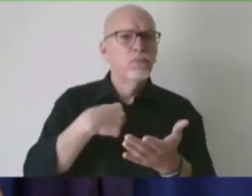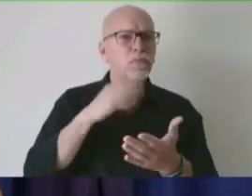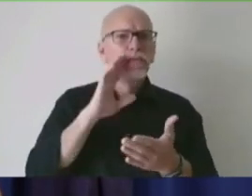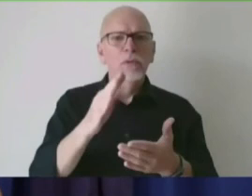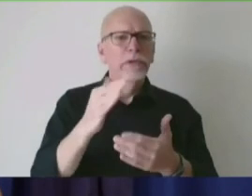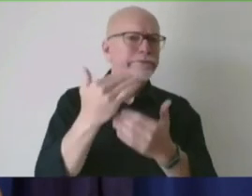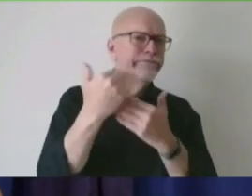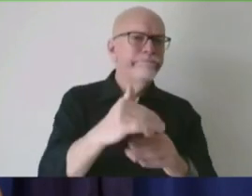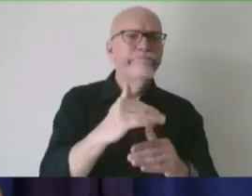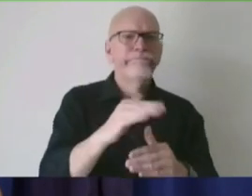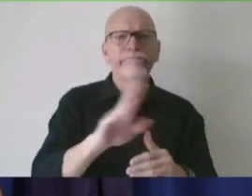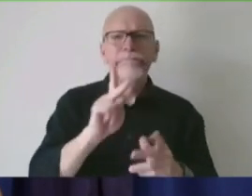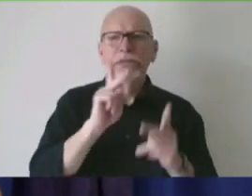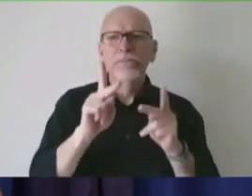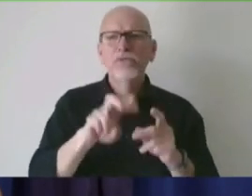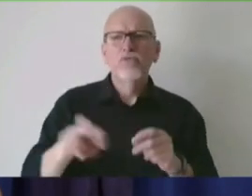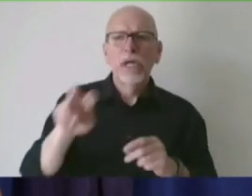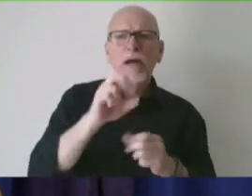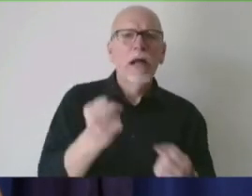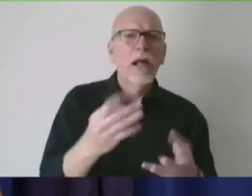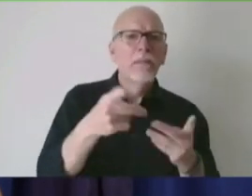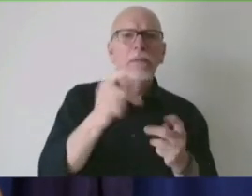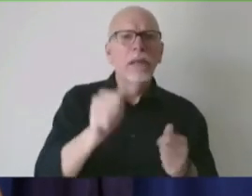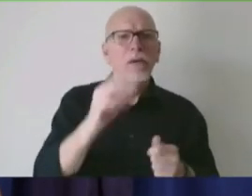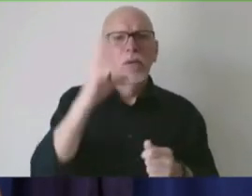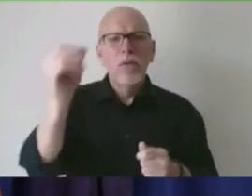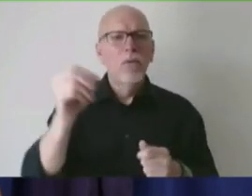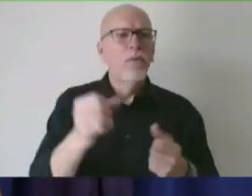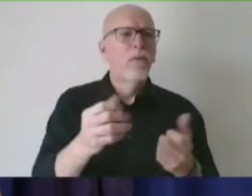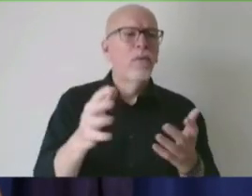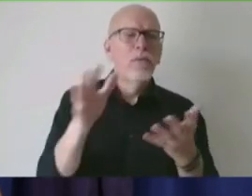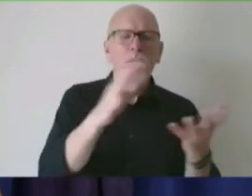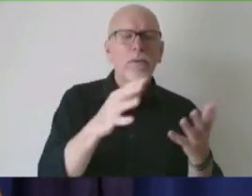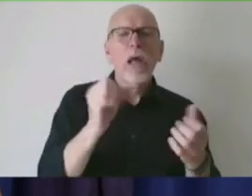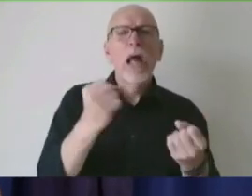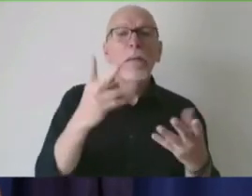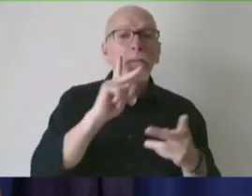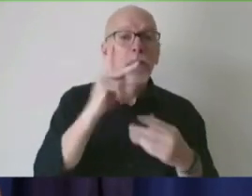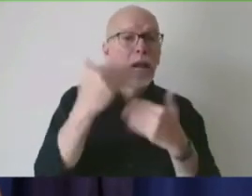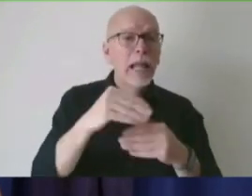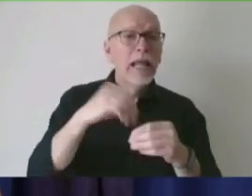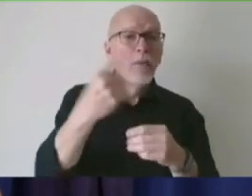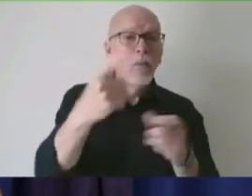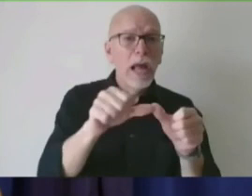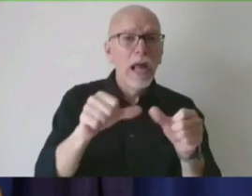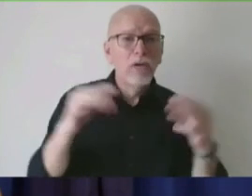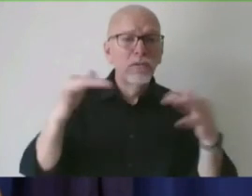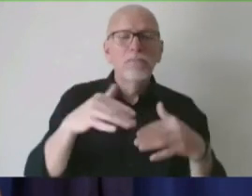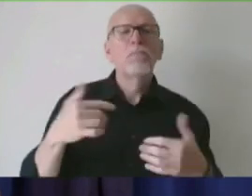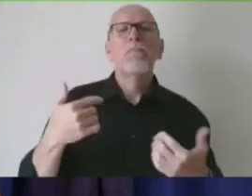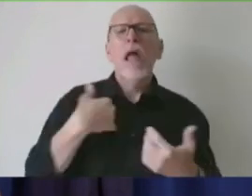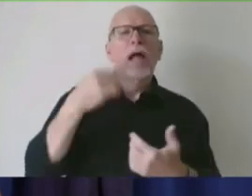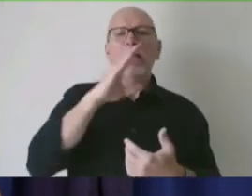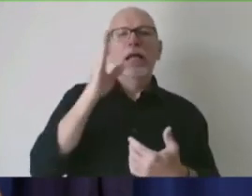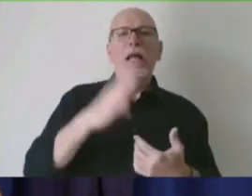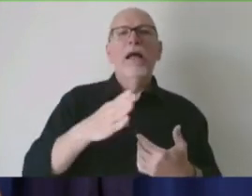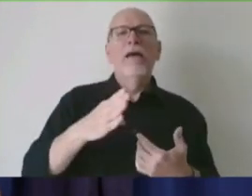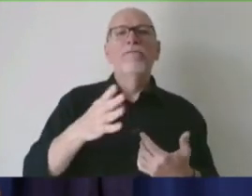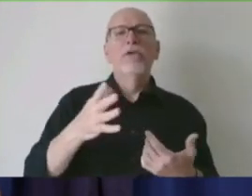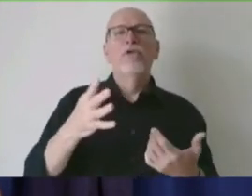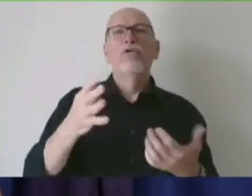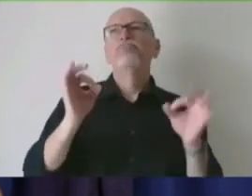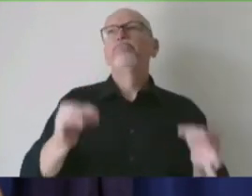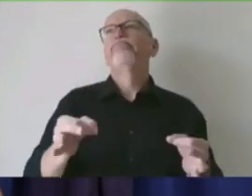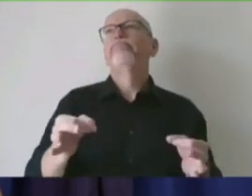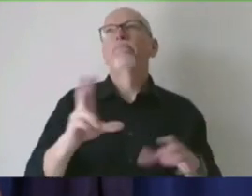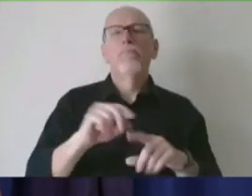of restrictions with regards to number of people that can be in certain spaces. And I never take anything off the table, but that has not been under